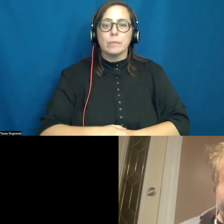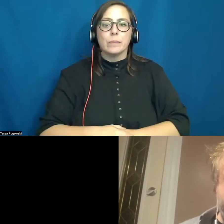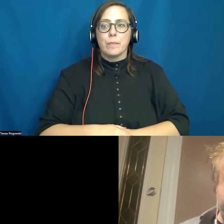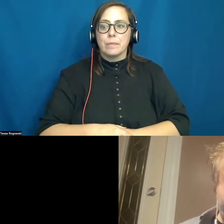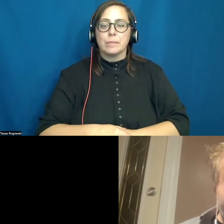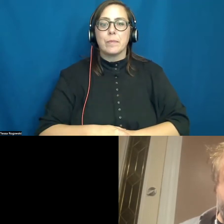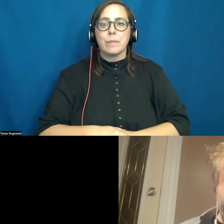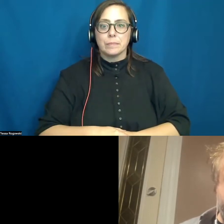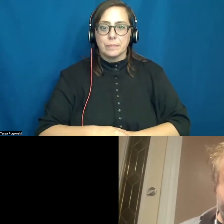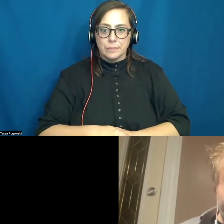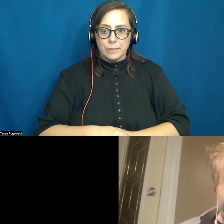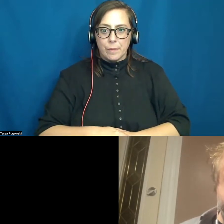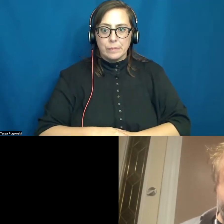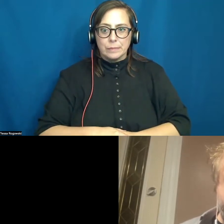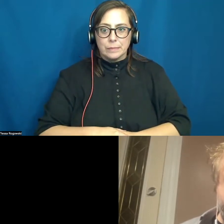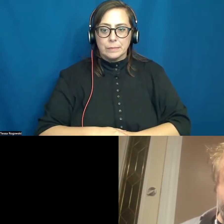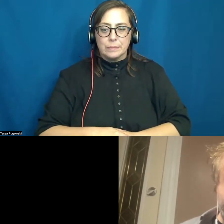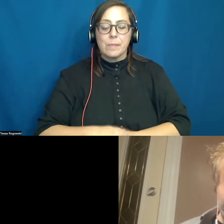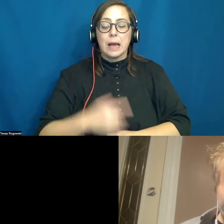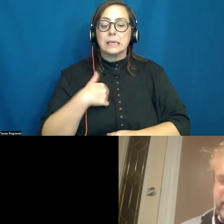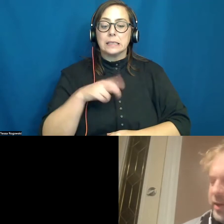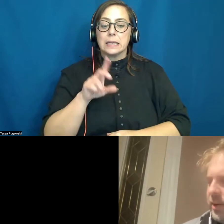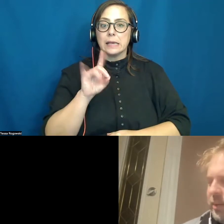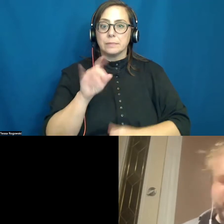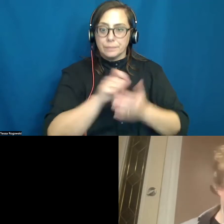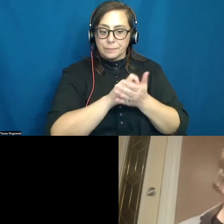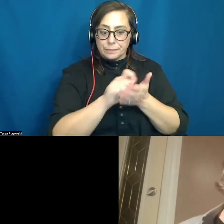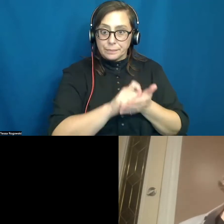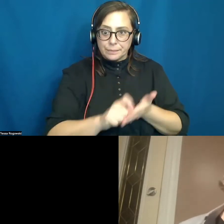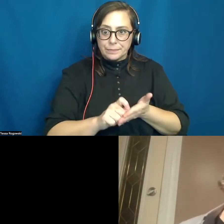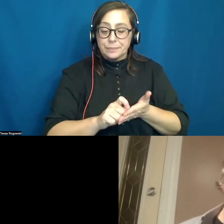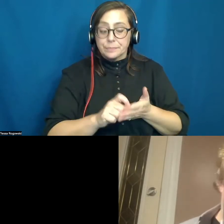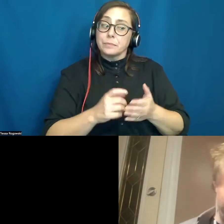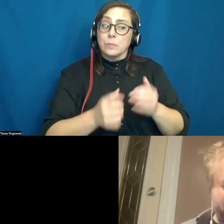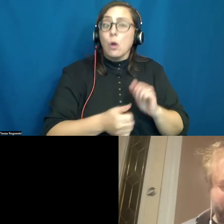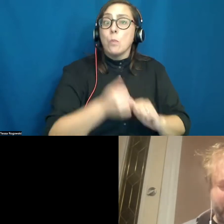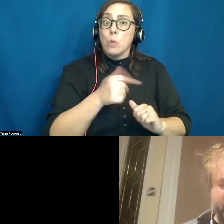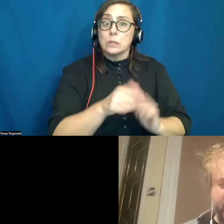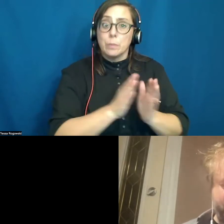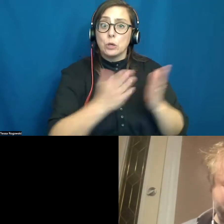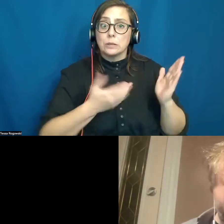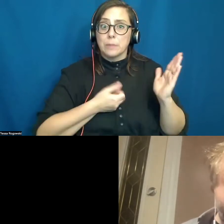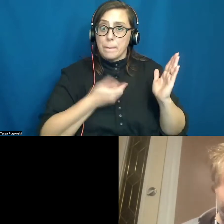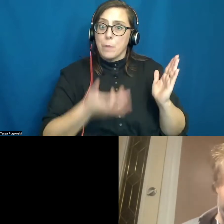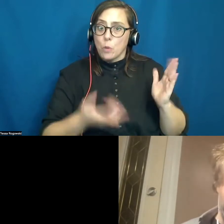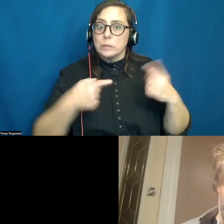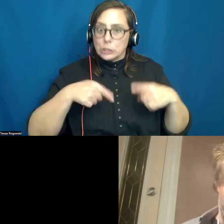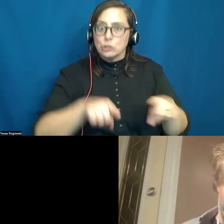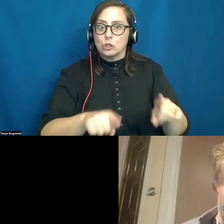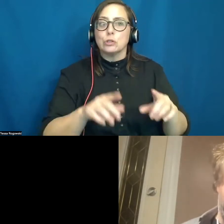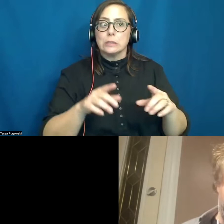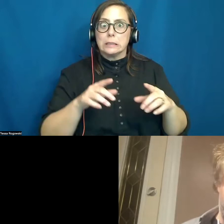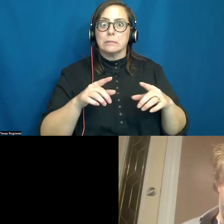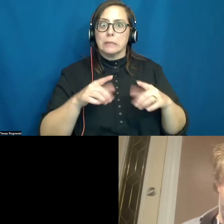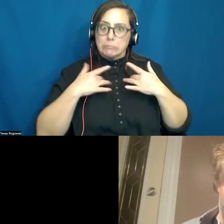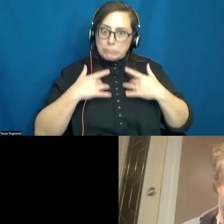And I wrote a portion, at least I wrote a good portion of the poems while in the thick of that very